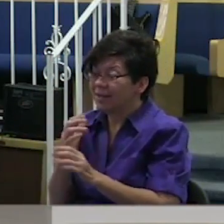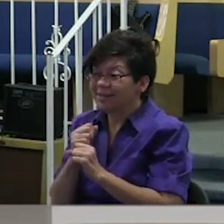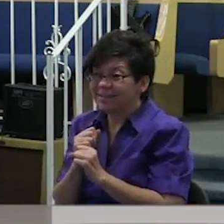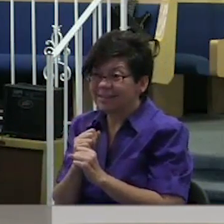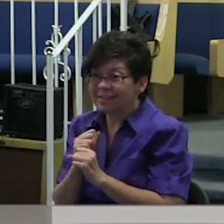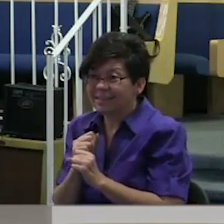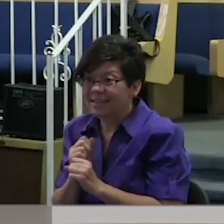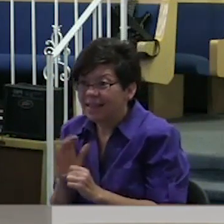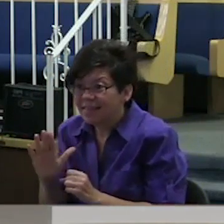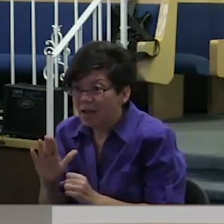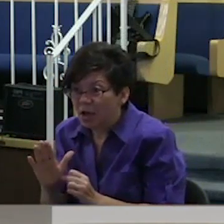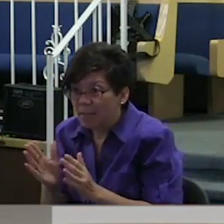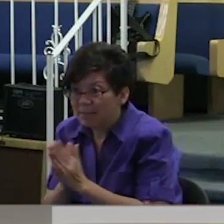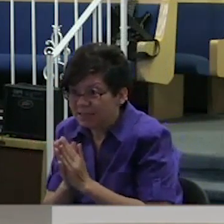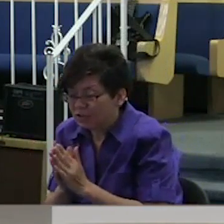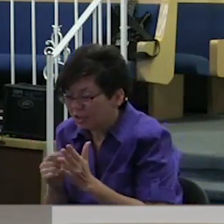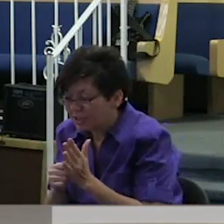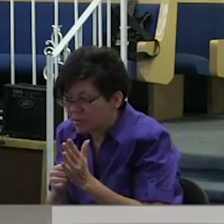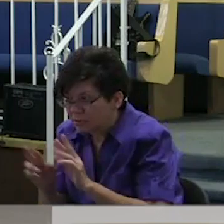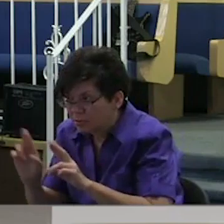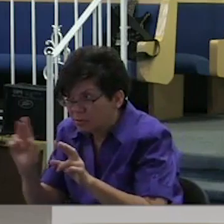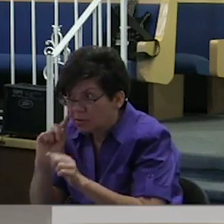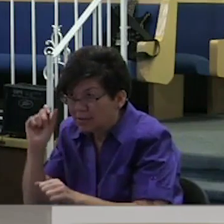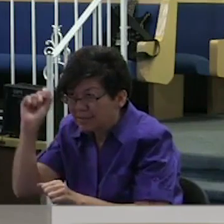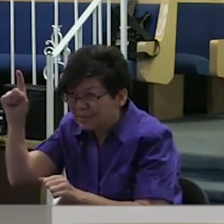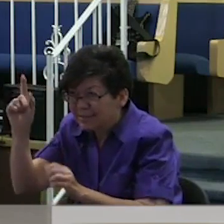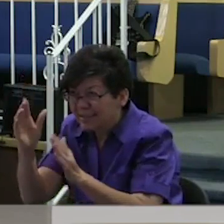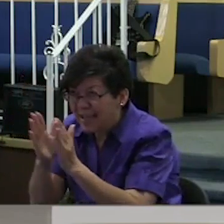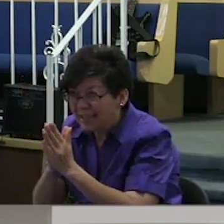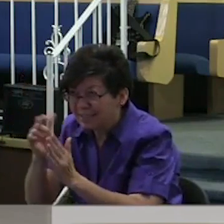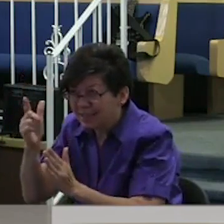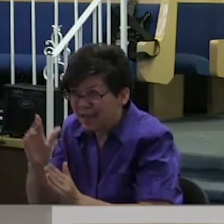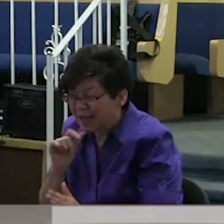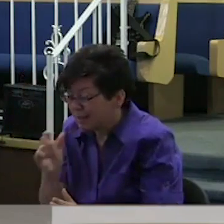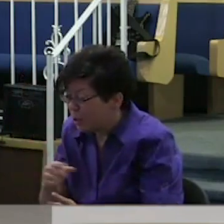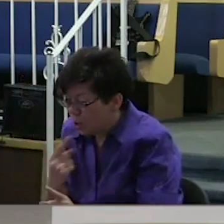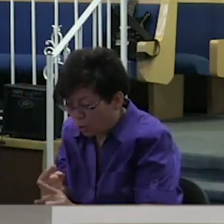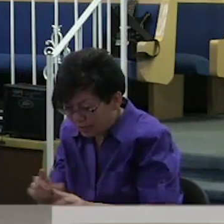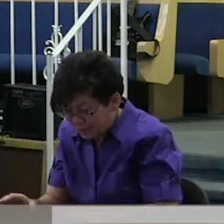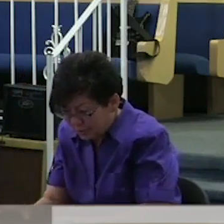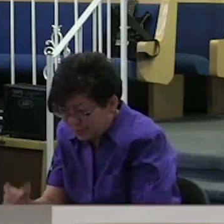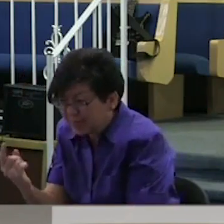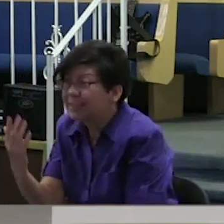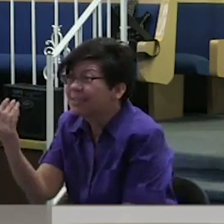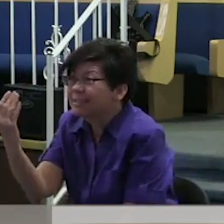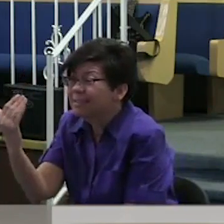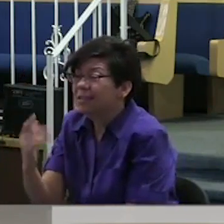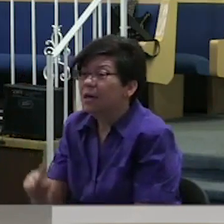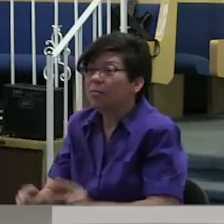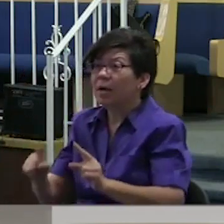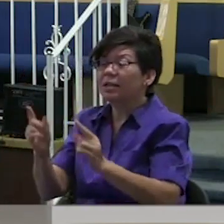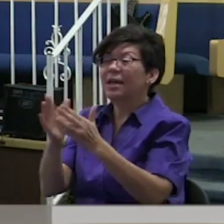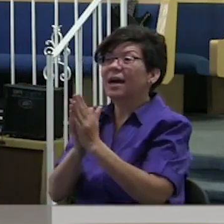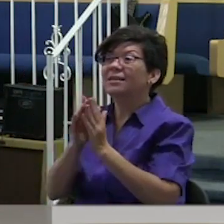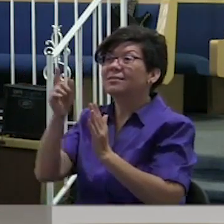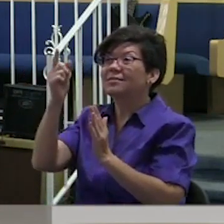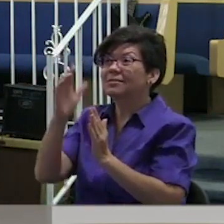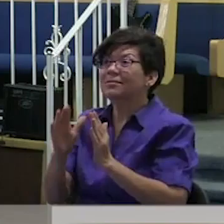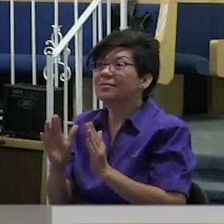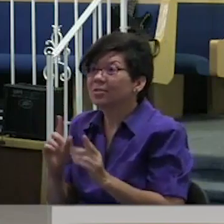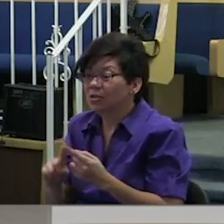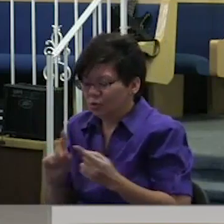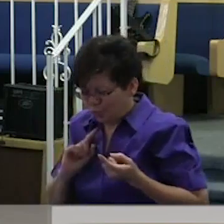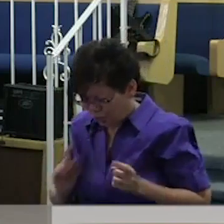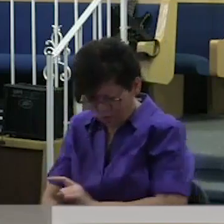their petitions. They were asking God not only to do something, but they were asking God